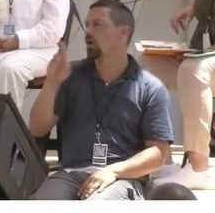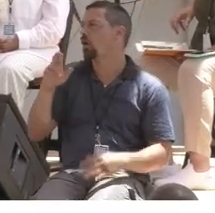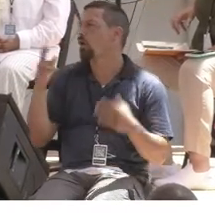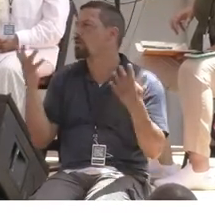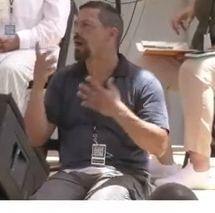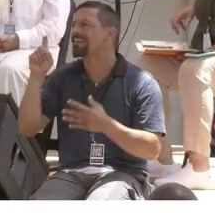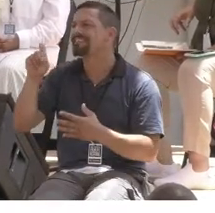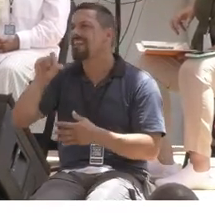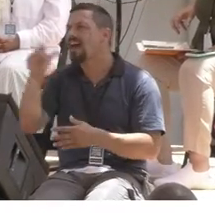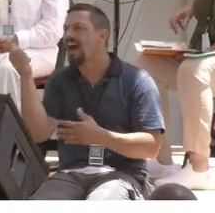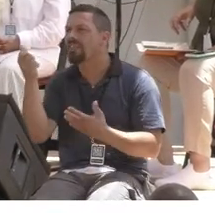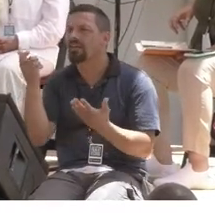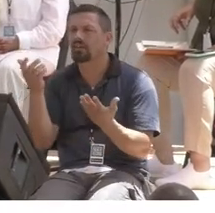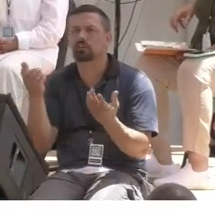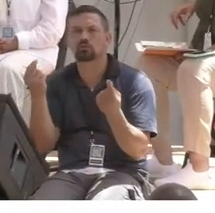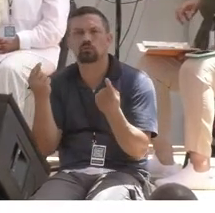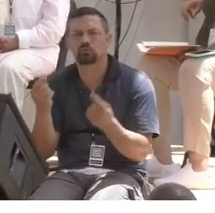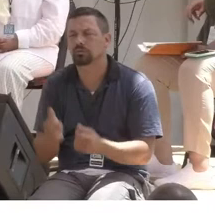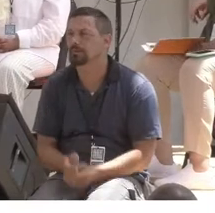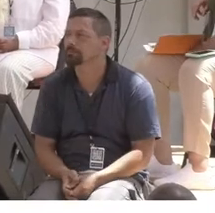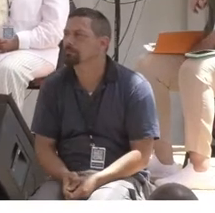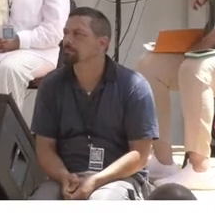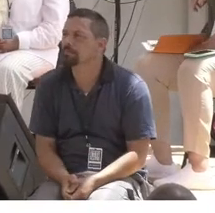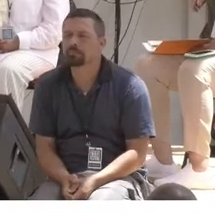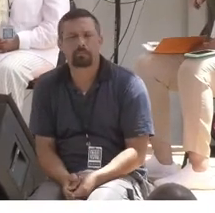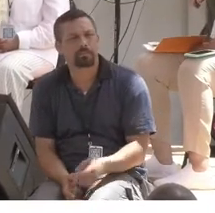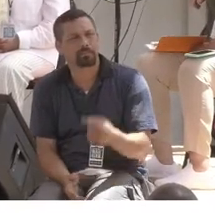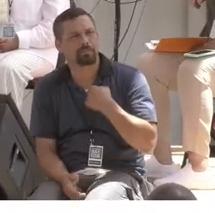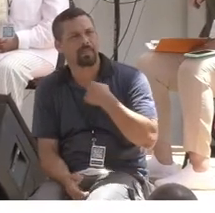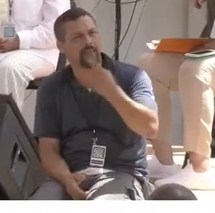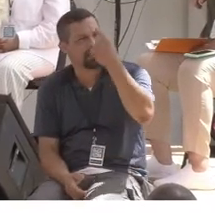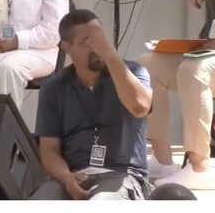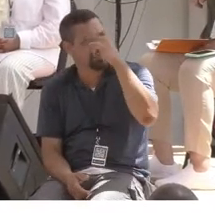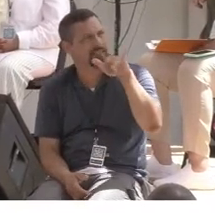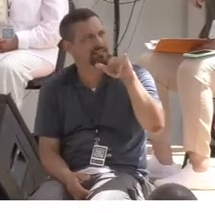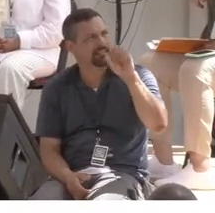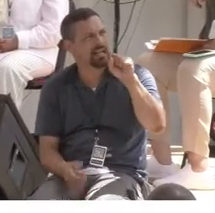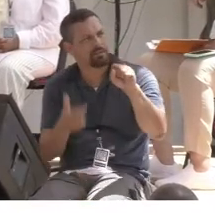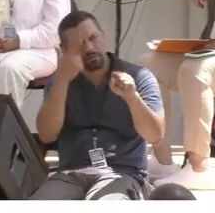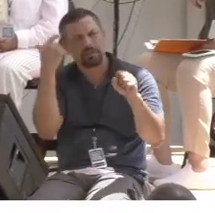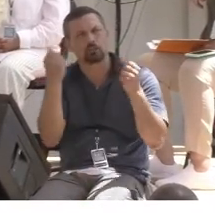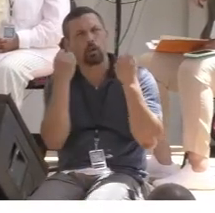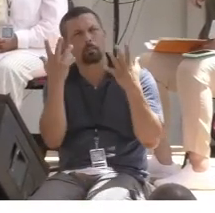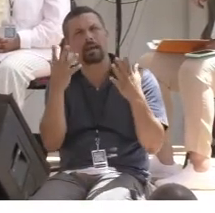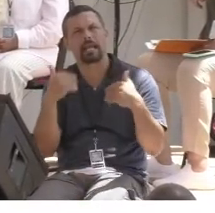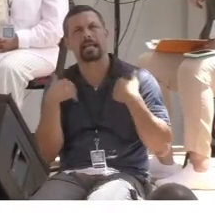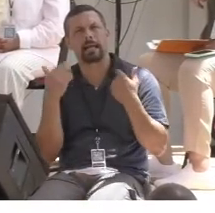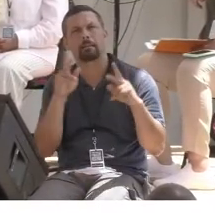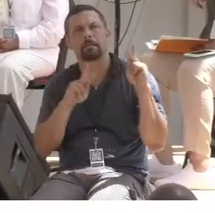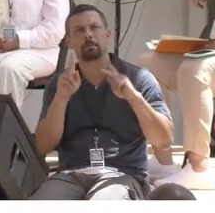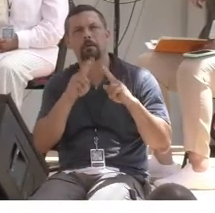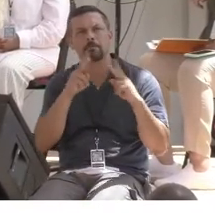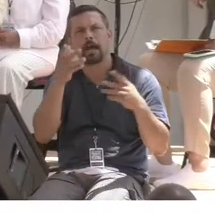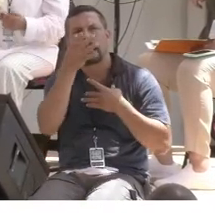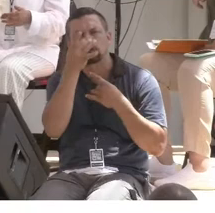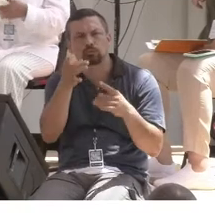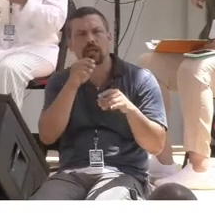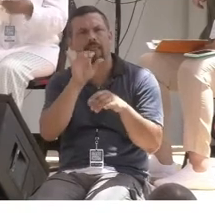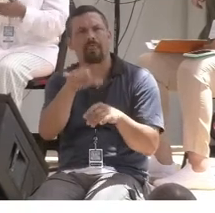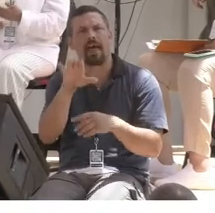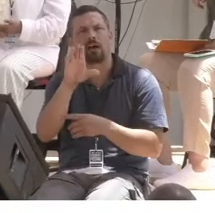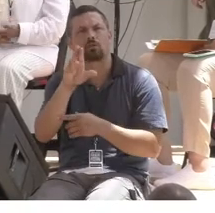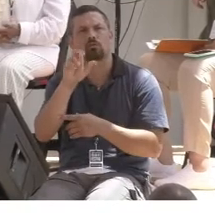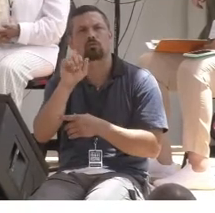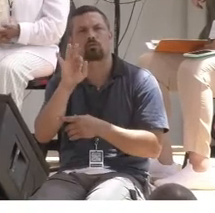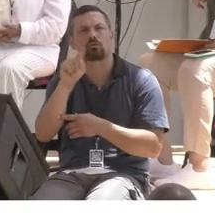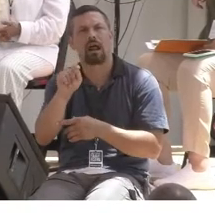to be done? I think yes, because so many people, like young people, are very interested into those crafts, and they're still